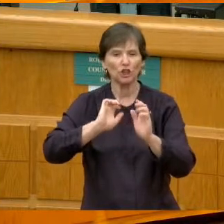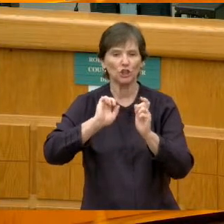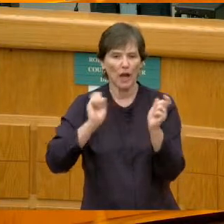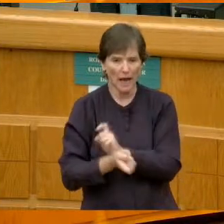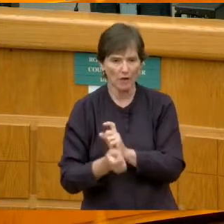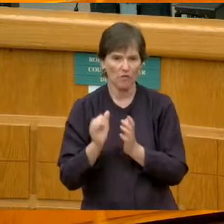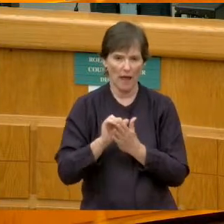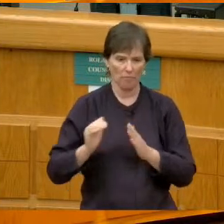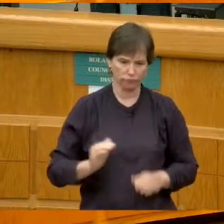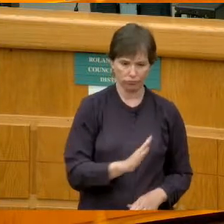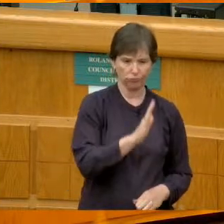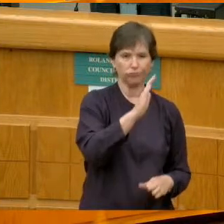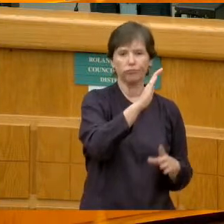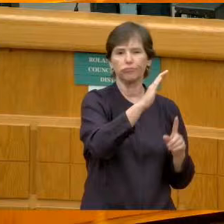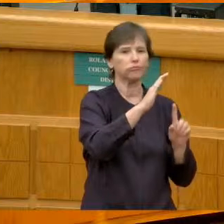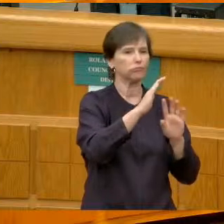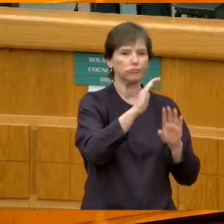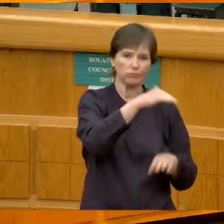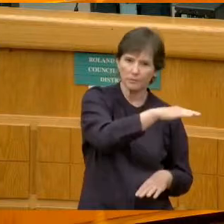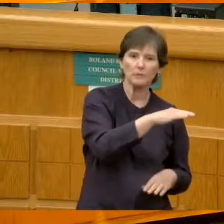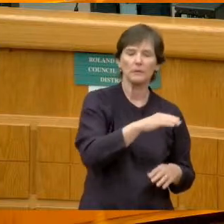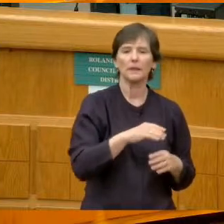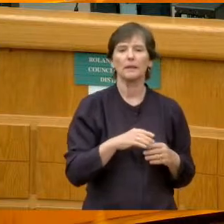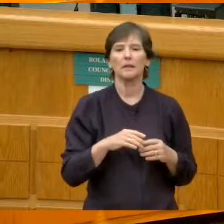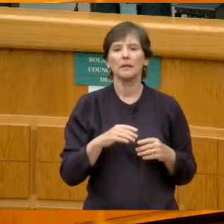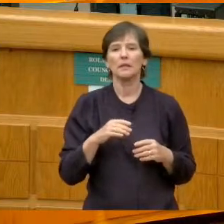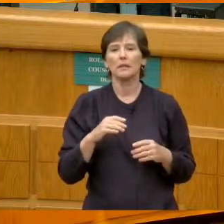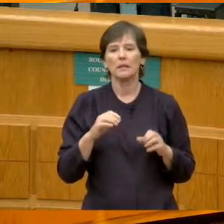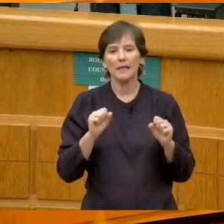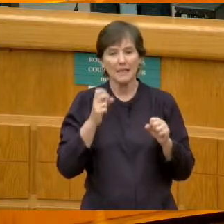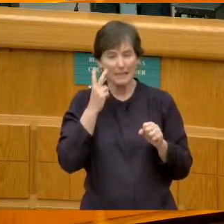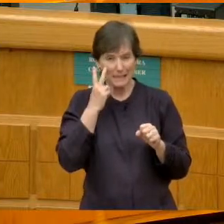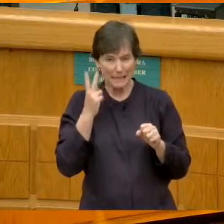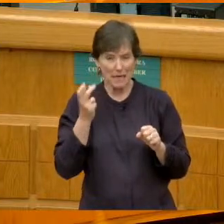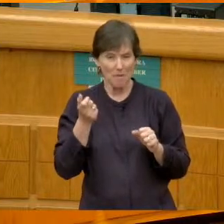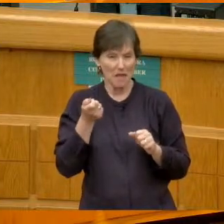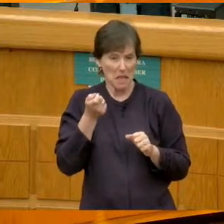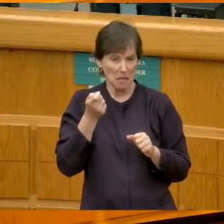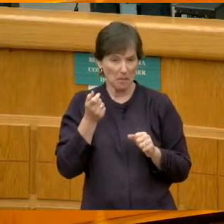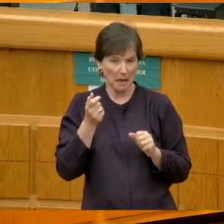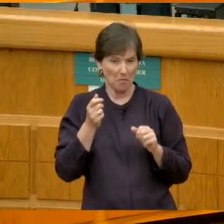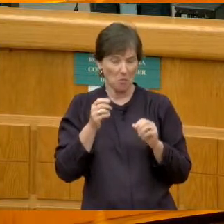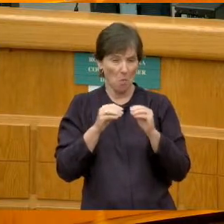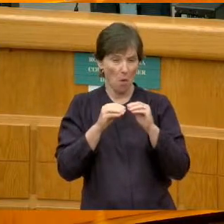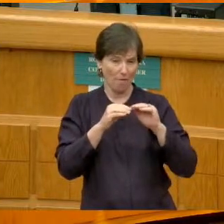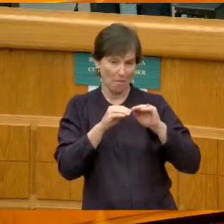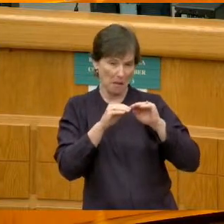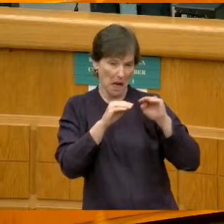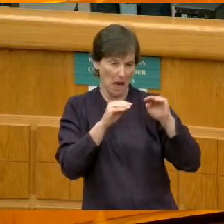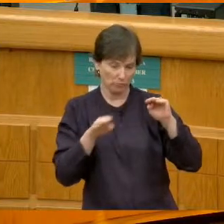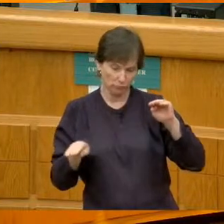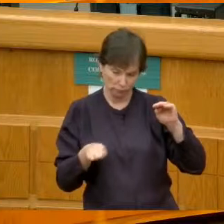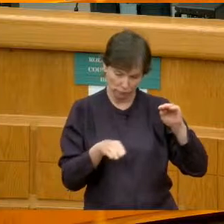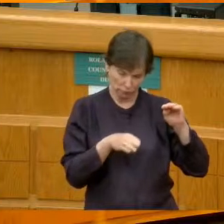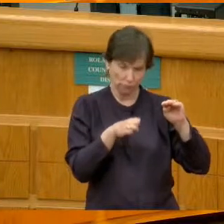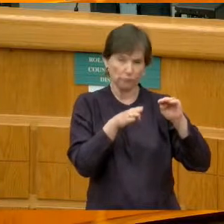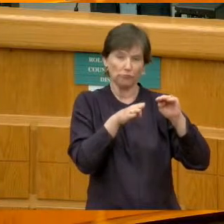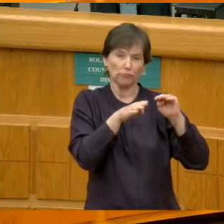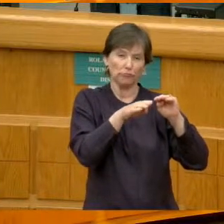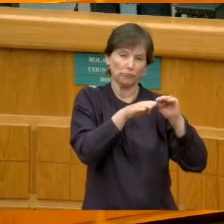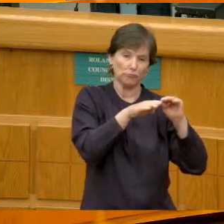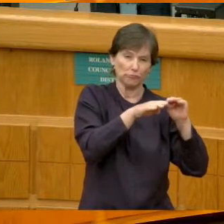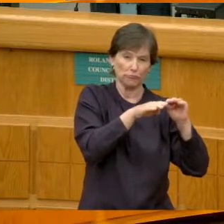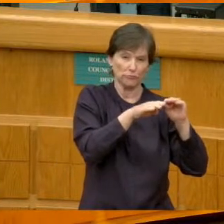of days. You can see our trend line is flattened a little bit. Today, the 7-day average is